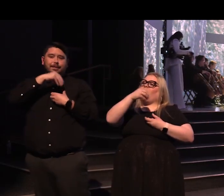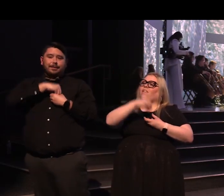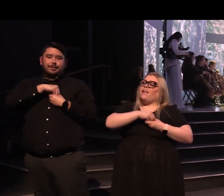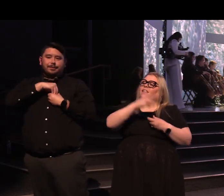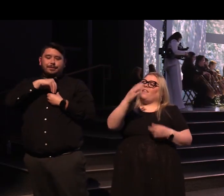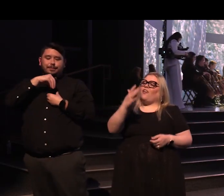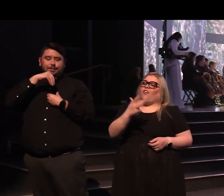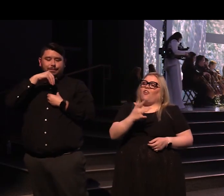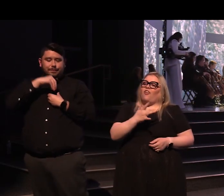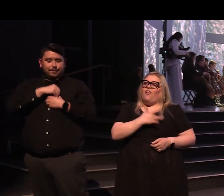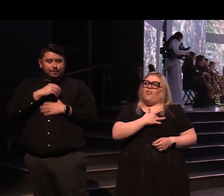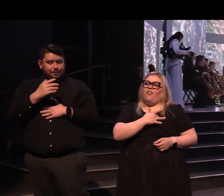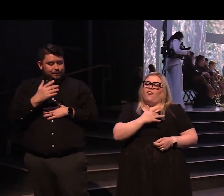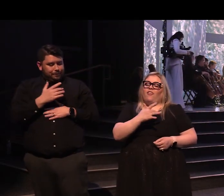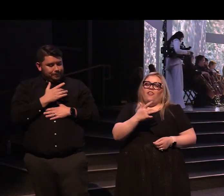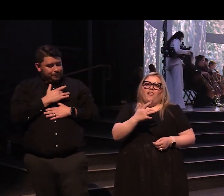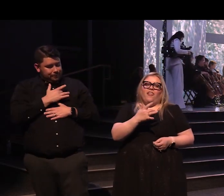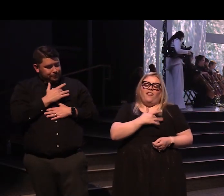all in.